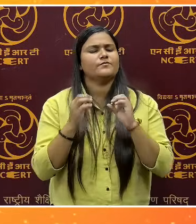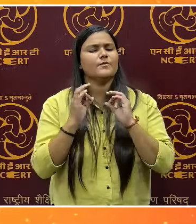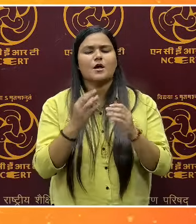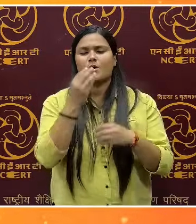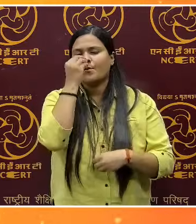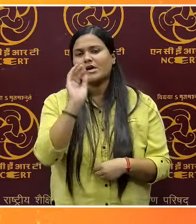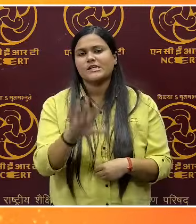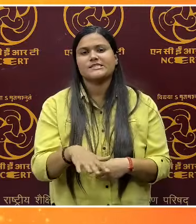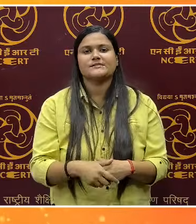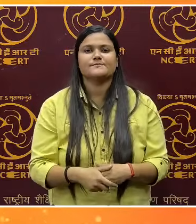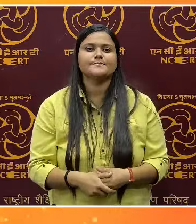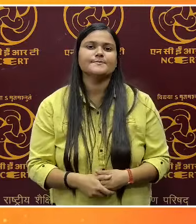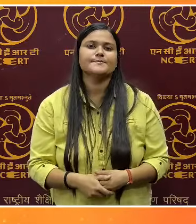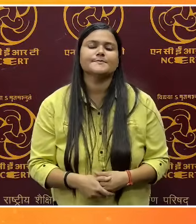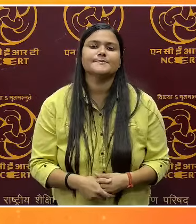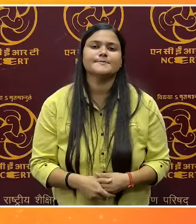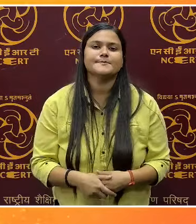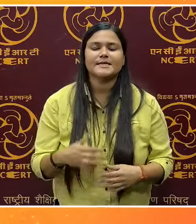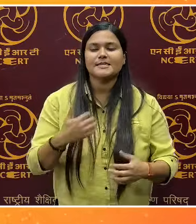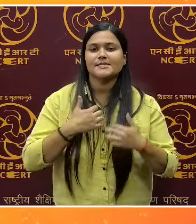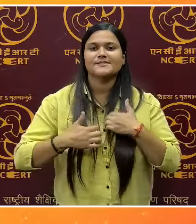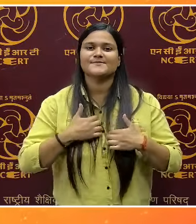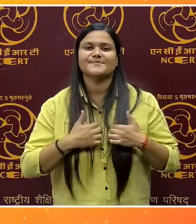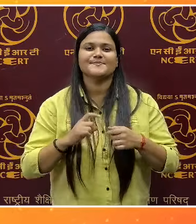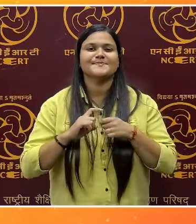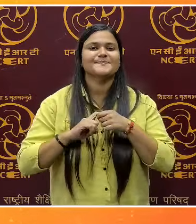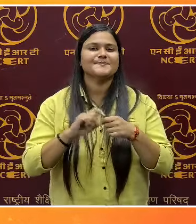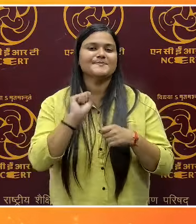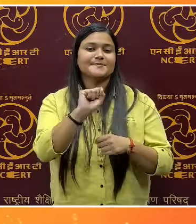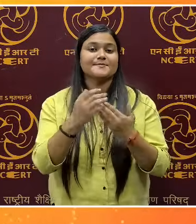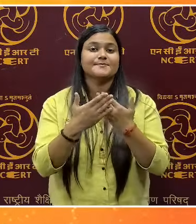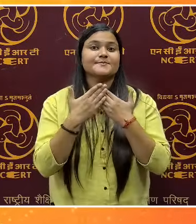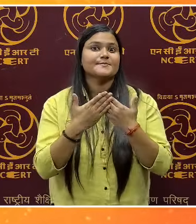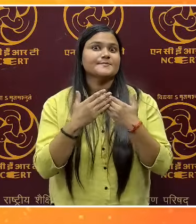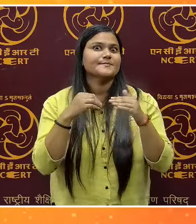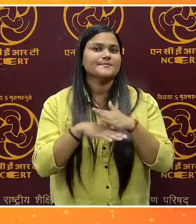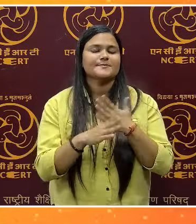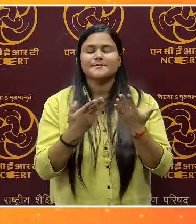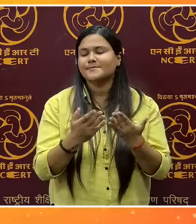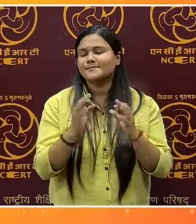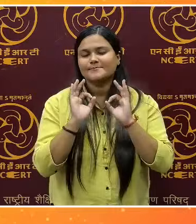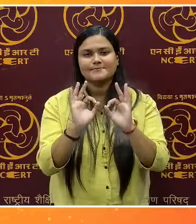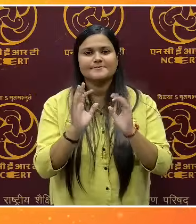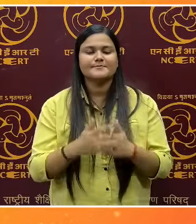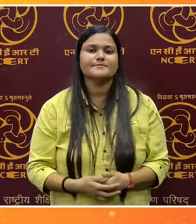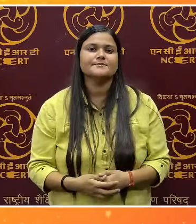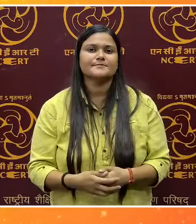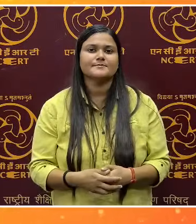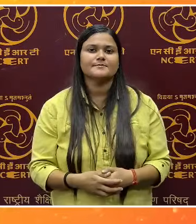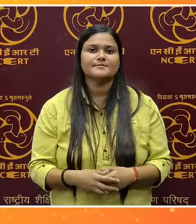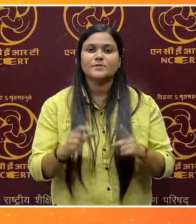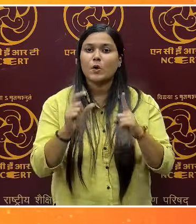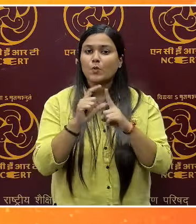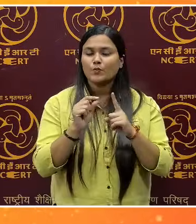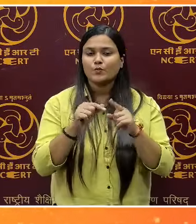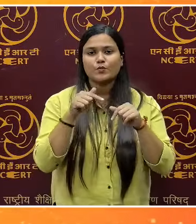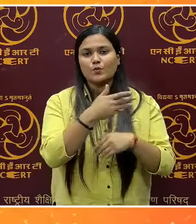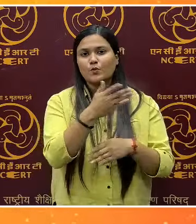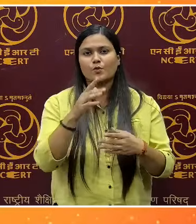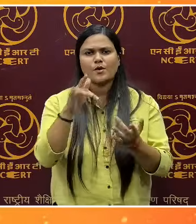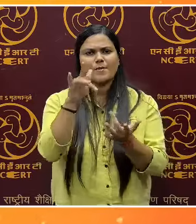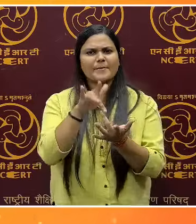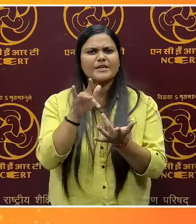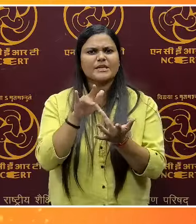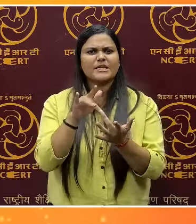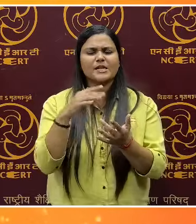question now. Okay. We have very interesting question from your book Ganit Prakash. I will do that first. In the middle of a